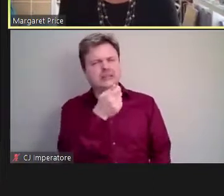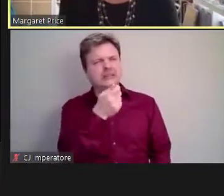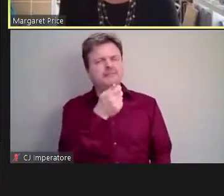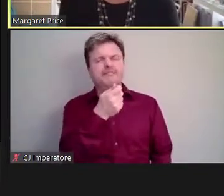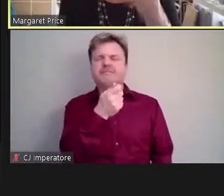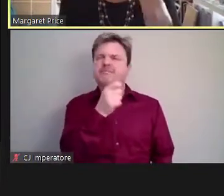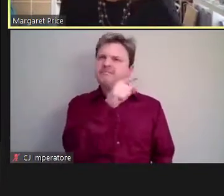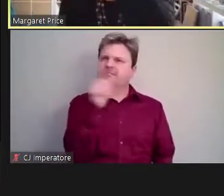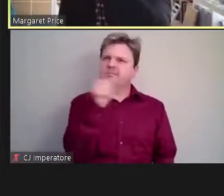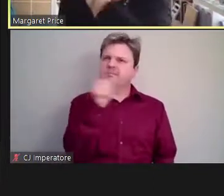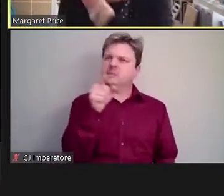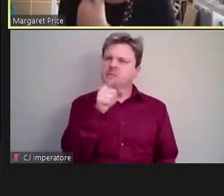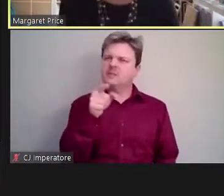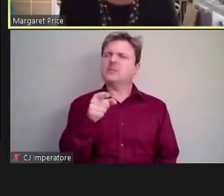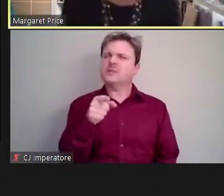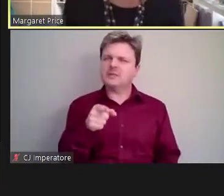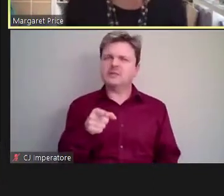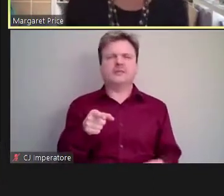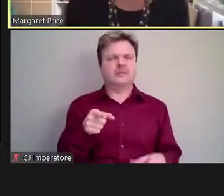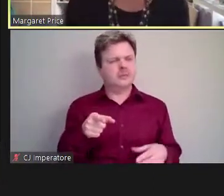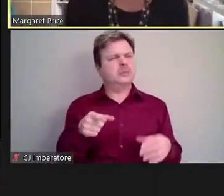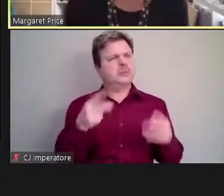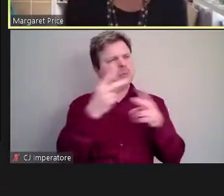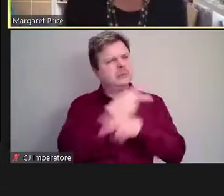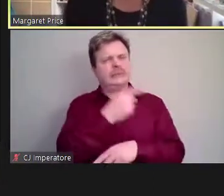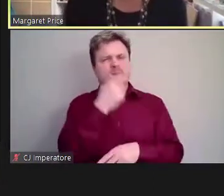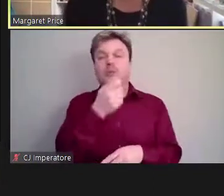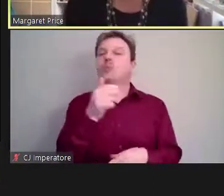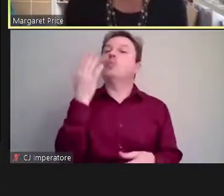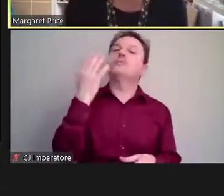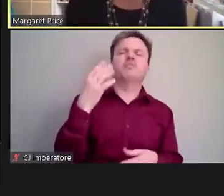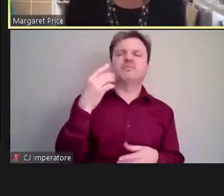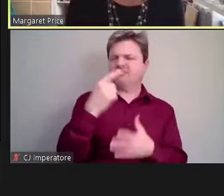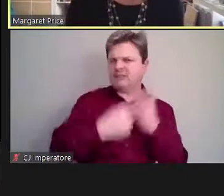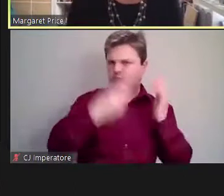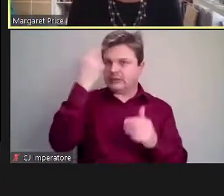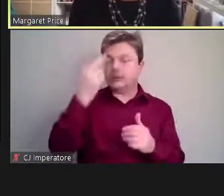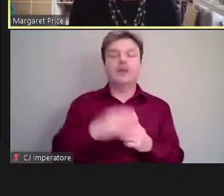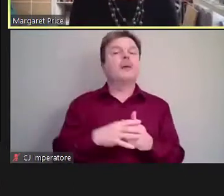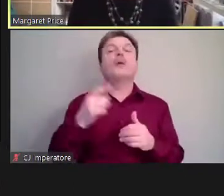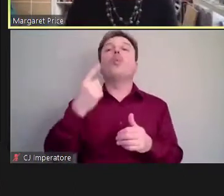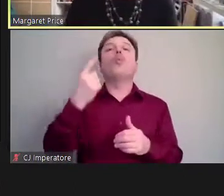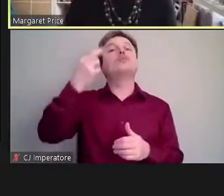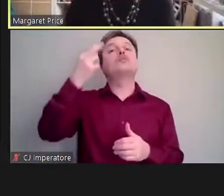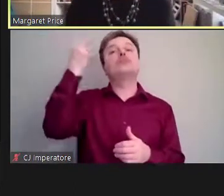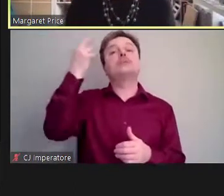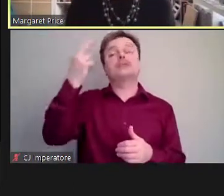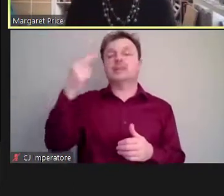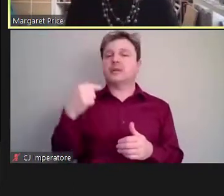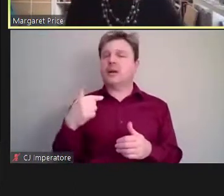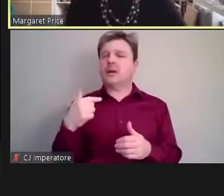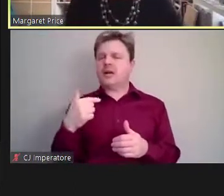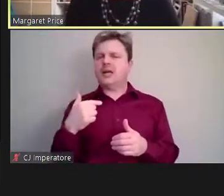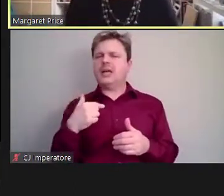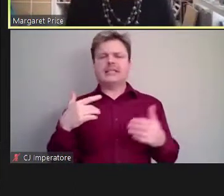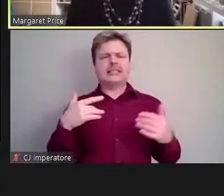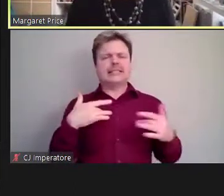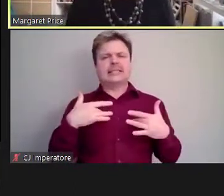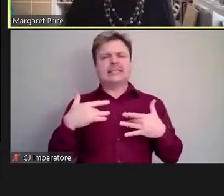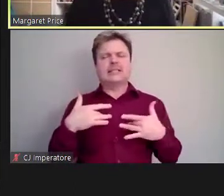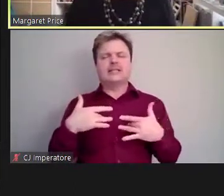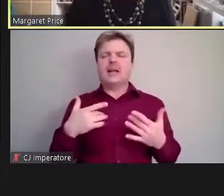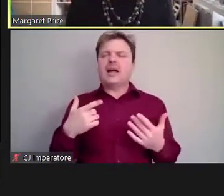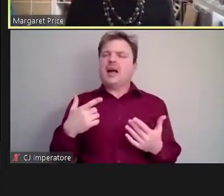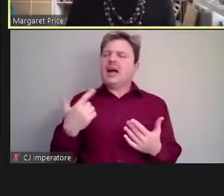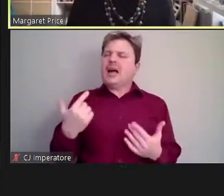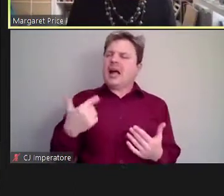for a number of reasons, but one major reason that I'm concerned about them is I'm beginning to feel as